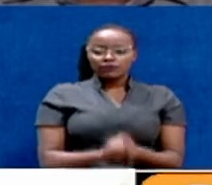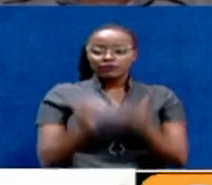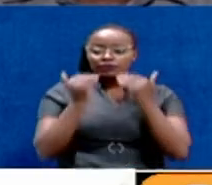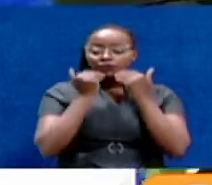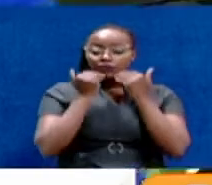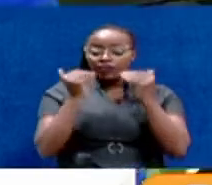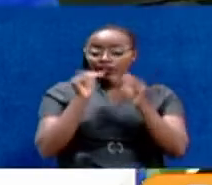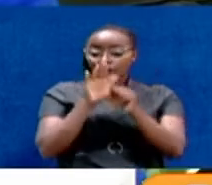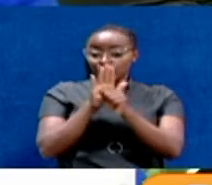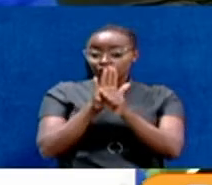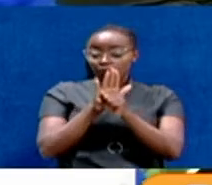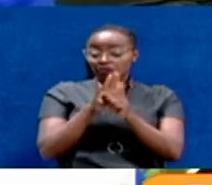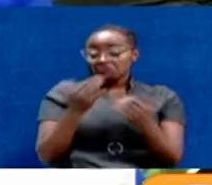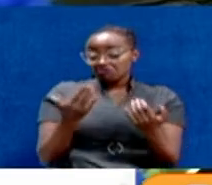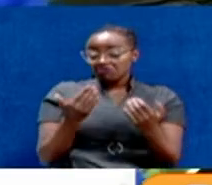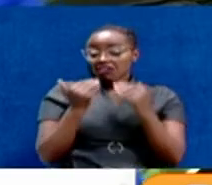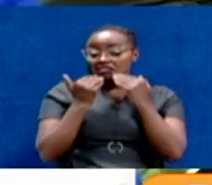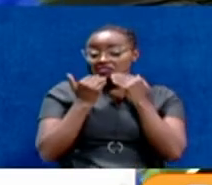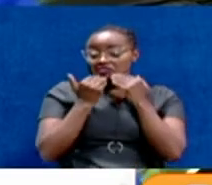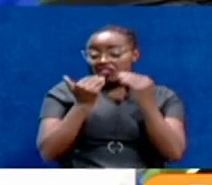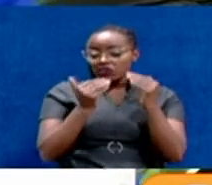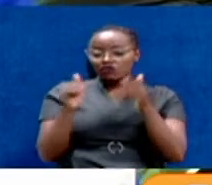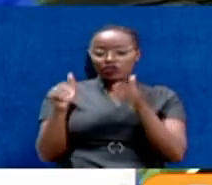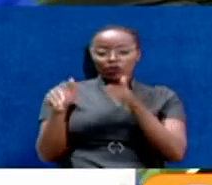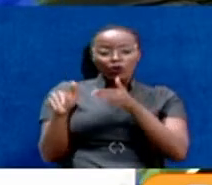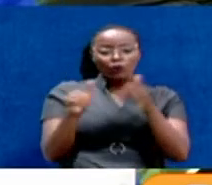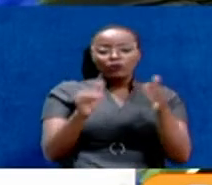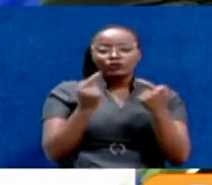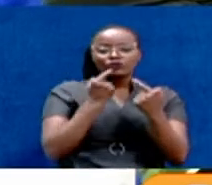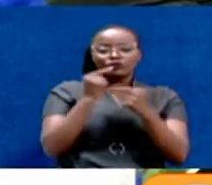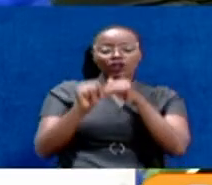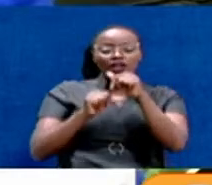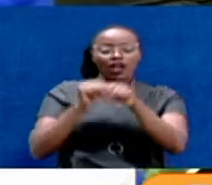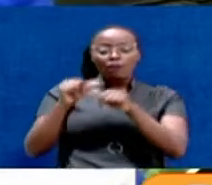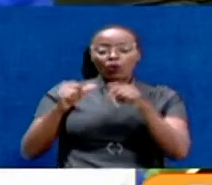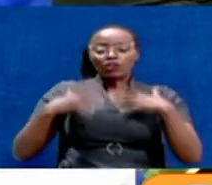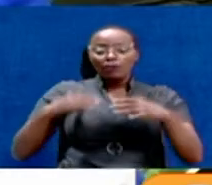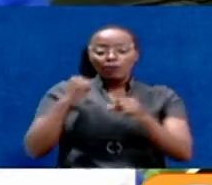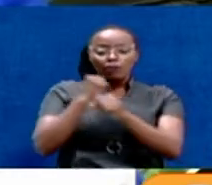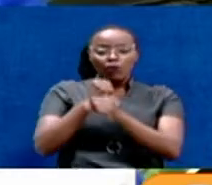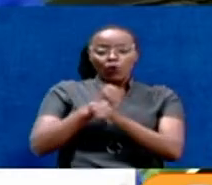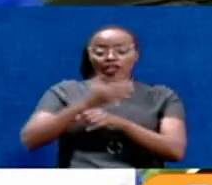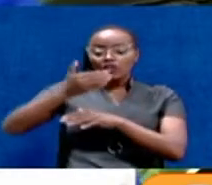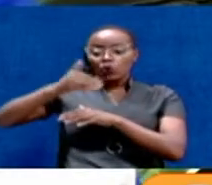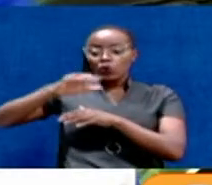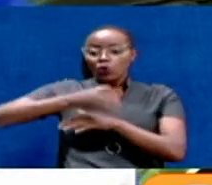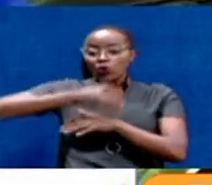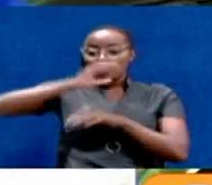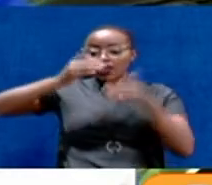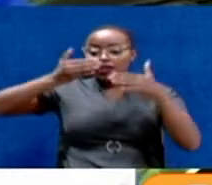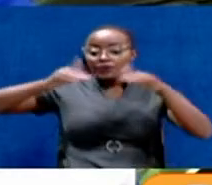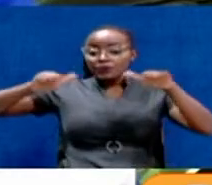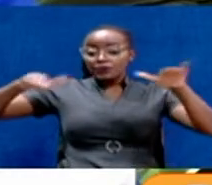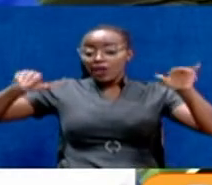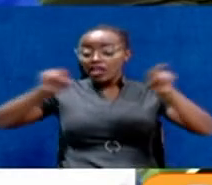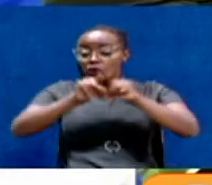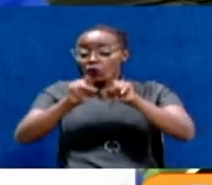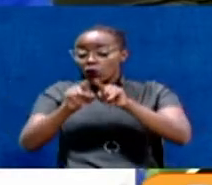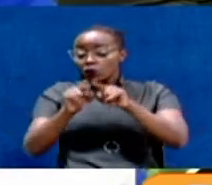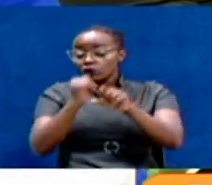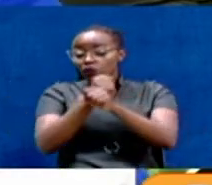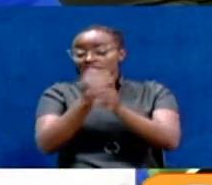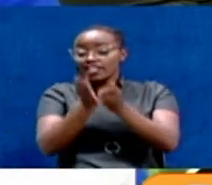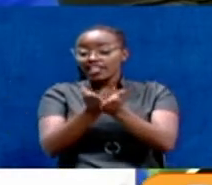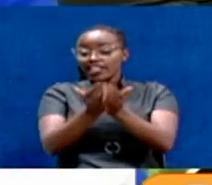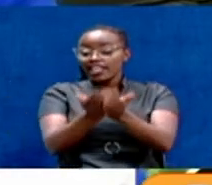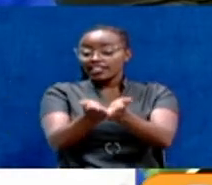Thank you, Trevor, and thank you for this opportunity to be able to talk about seafarers on this very important day. First of